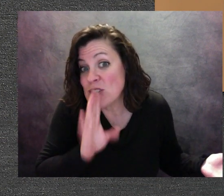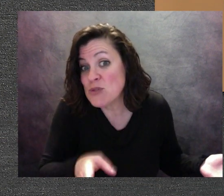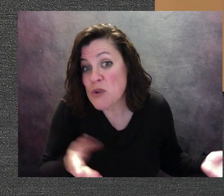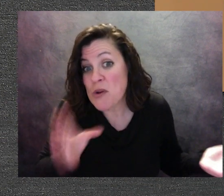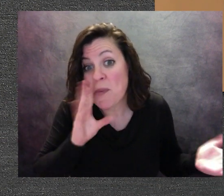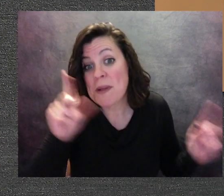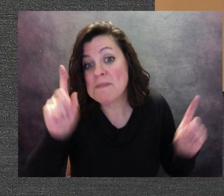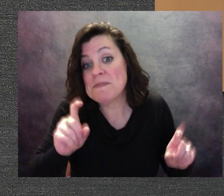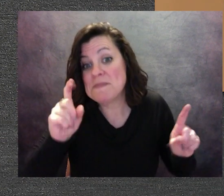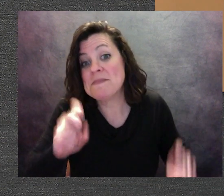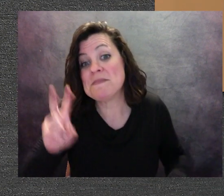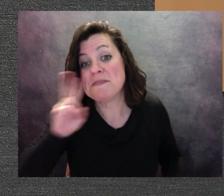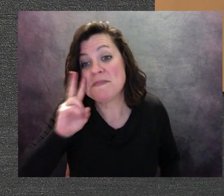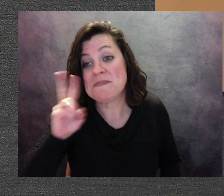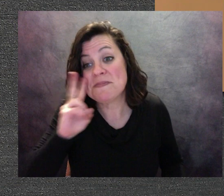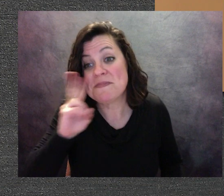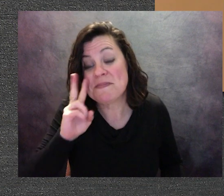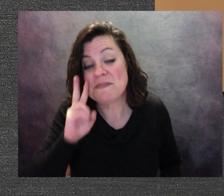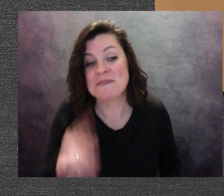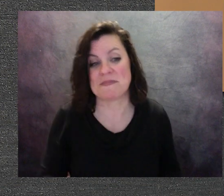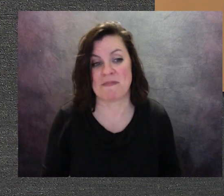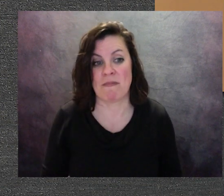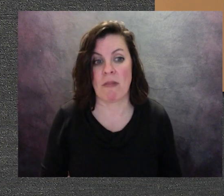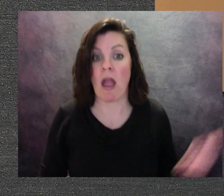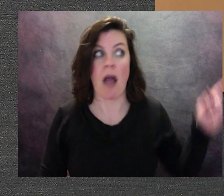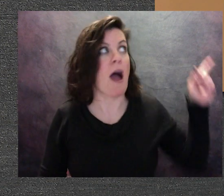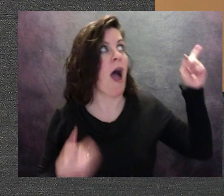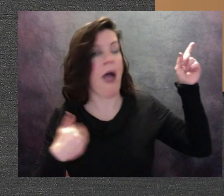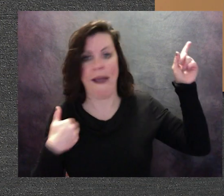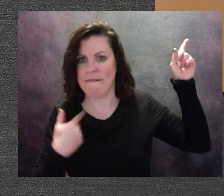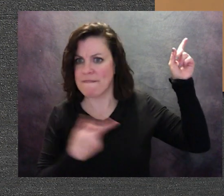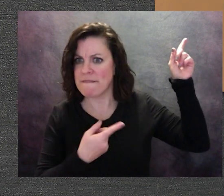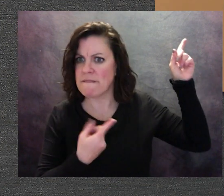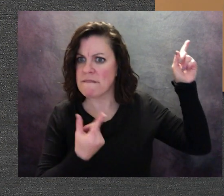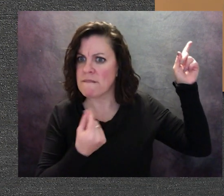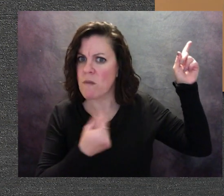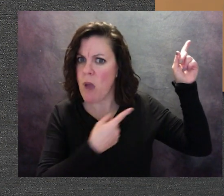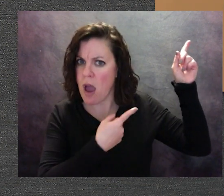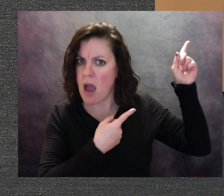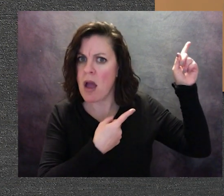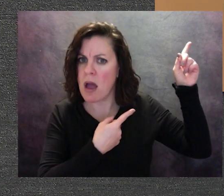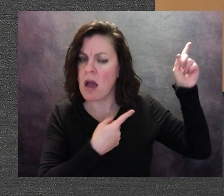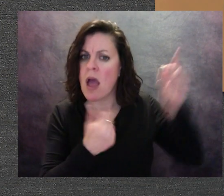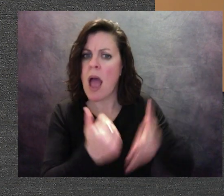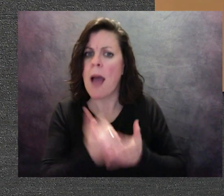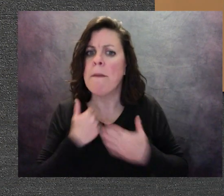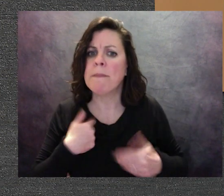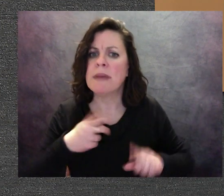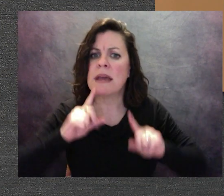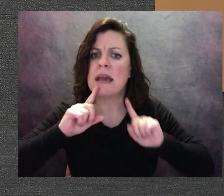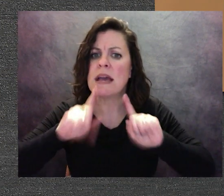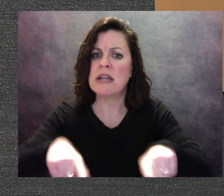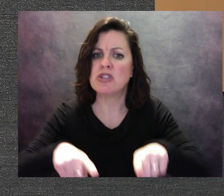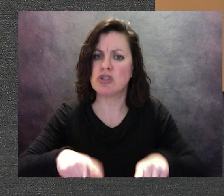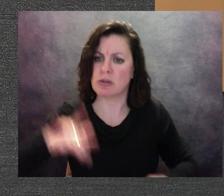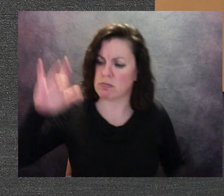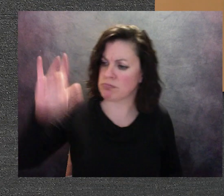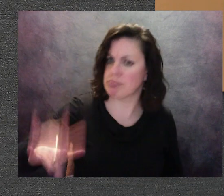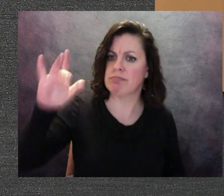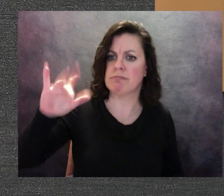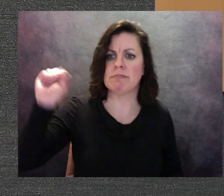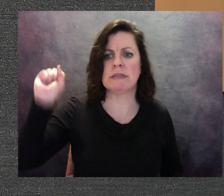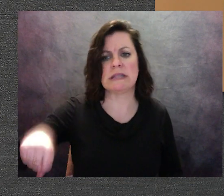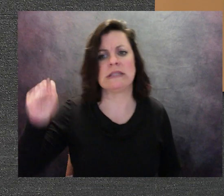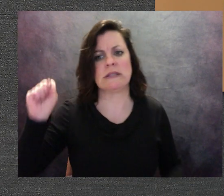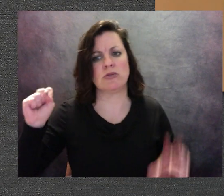out. I brought actually something for some of you to answer if you don't have a